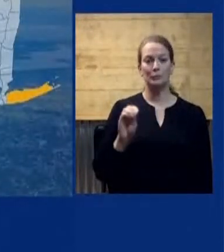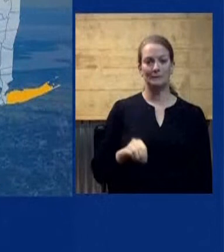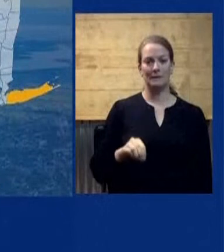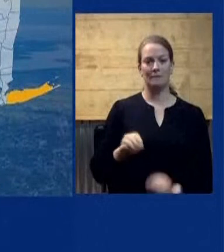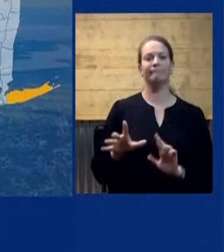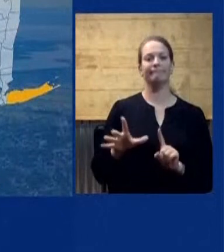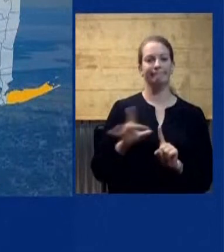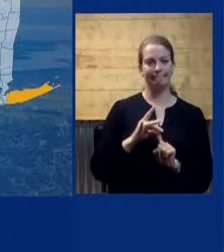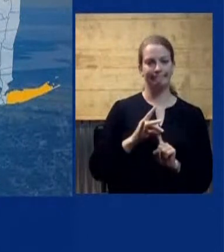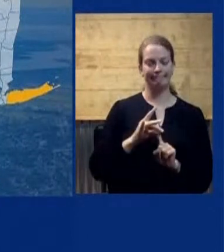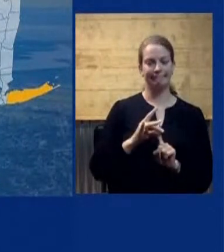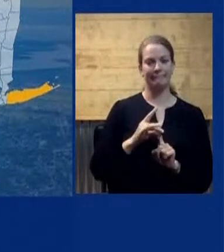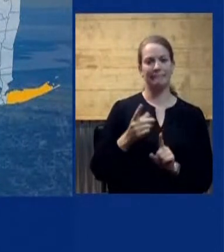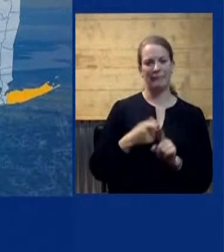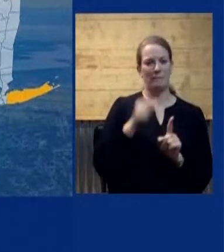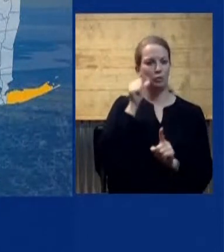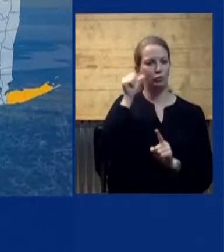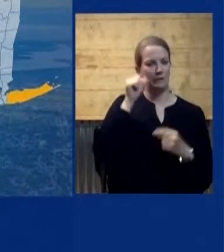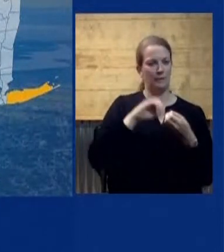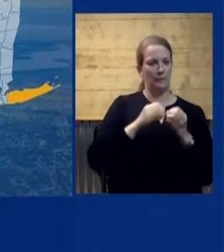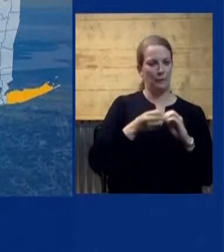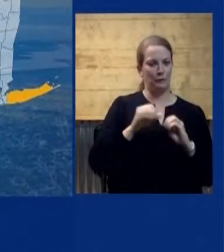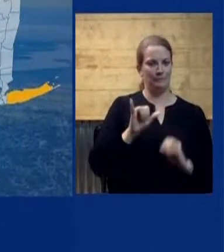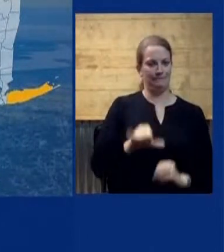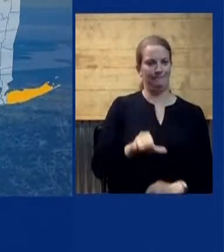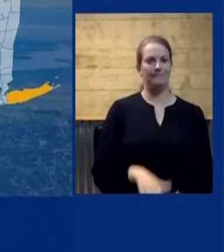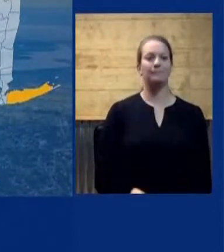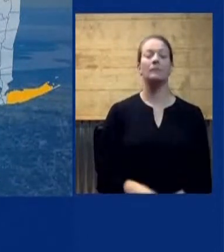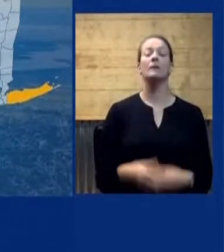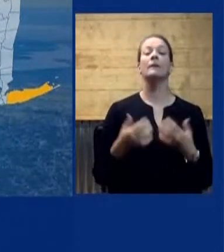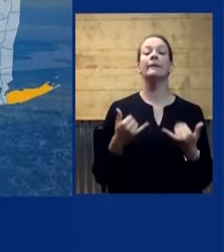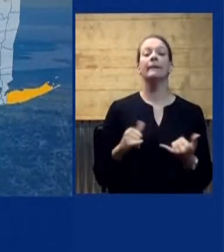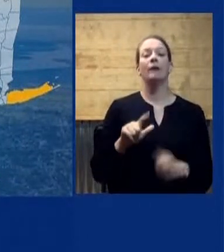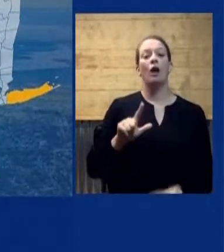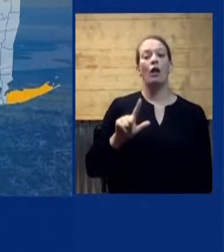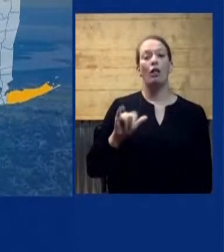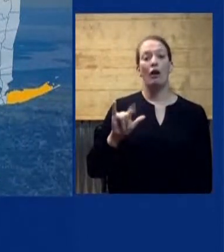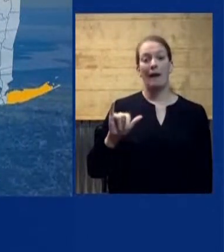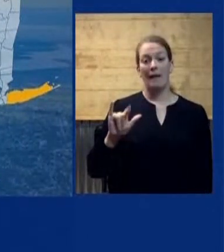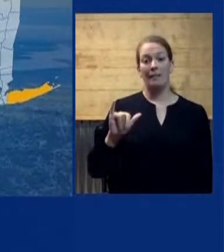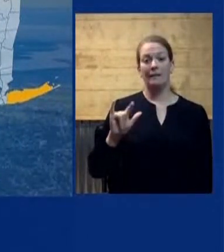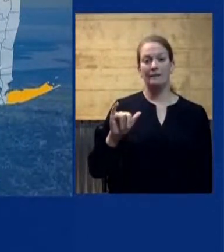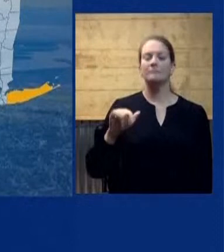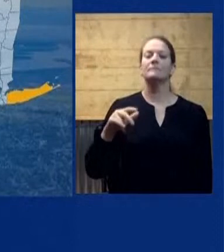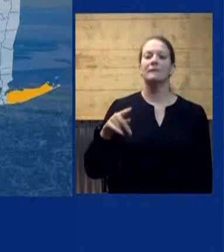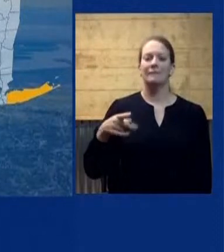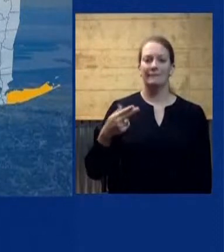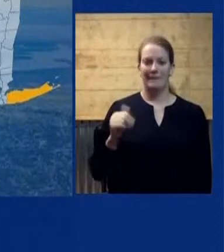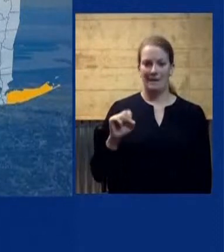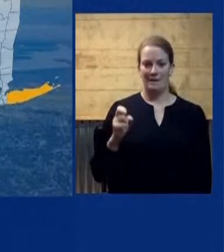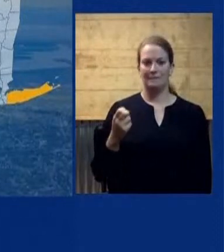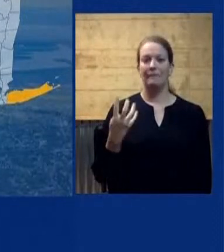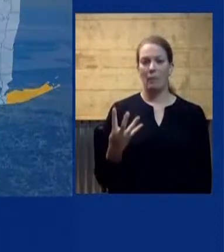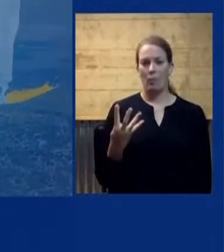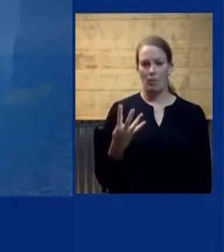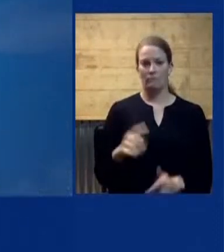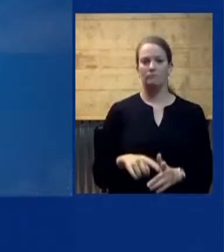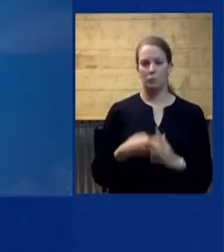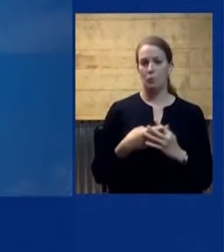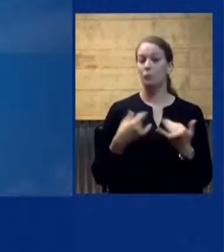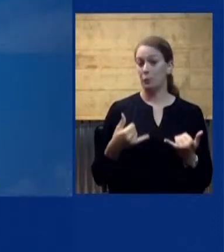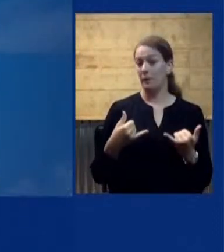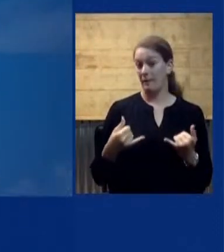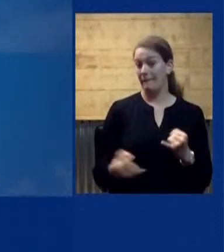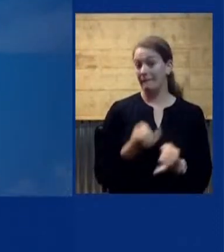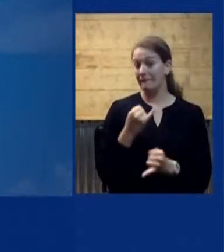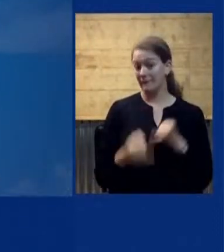yesterday. Long Island enters phase 4, which is the final phase today. We're excited about